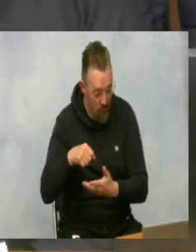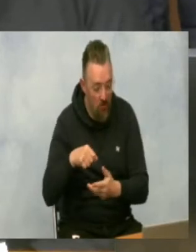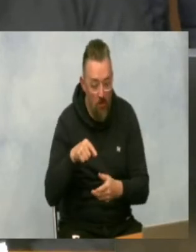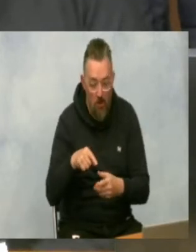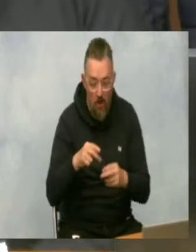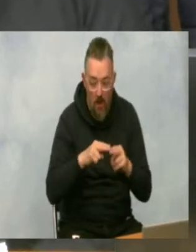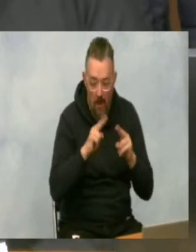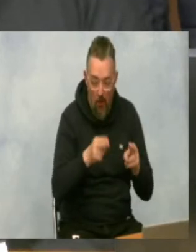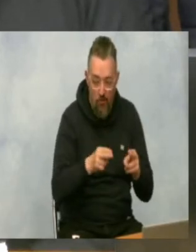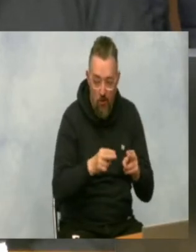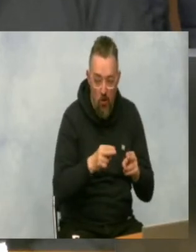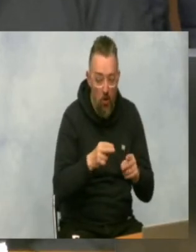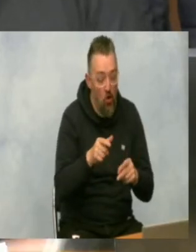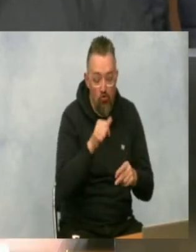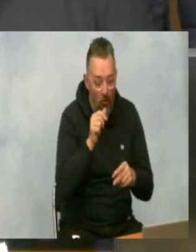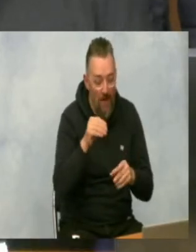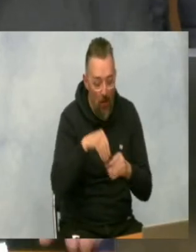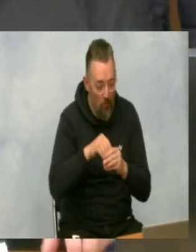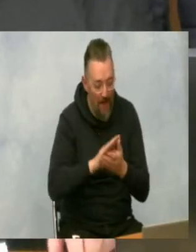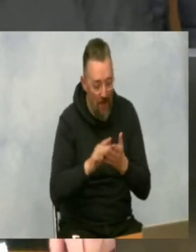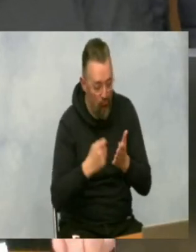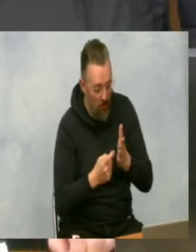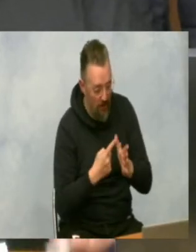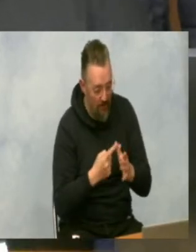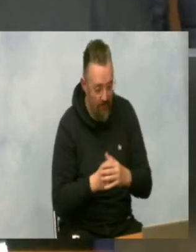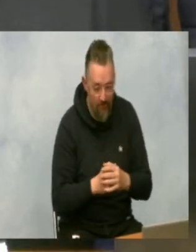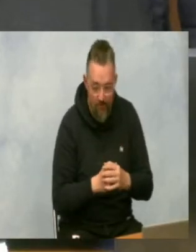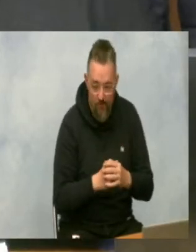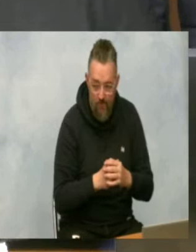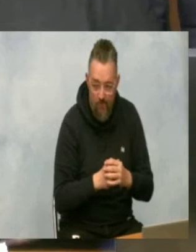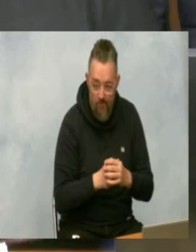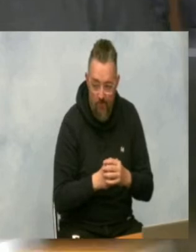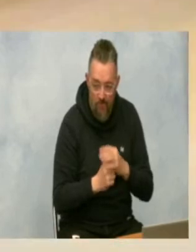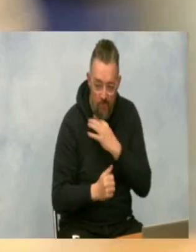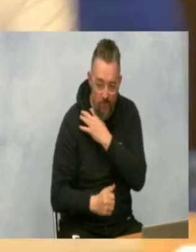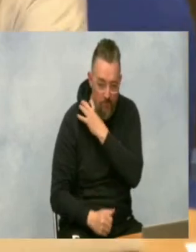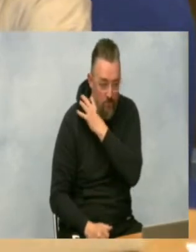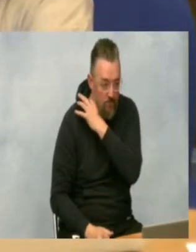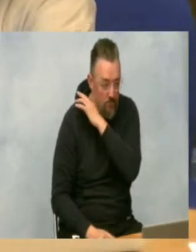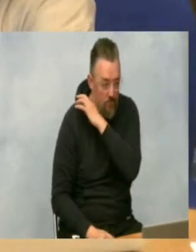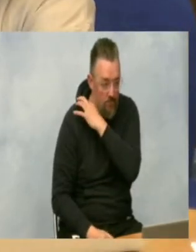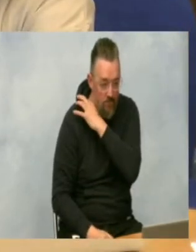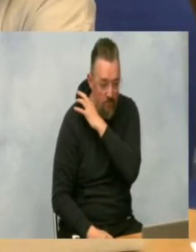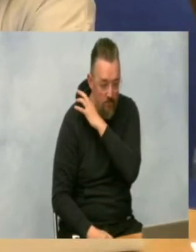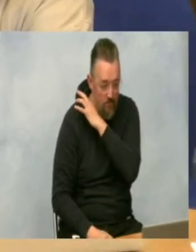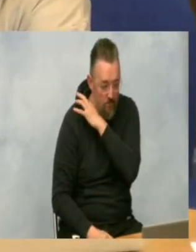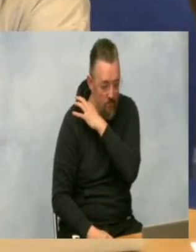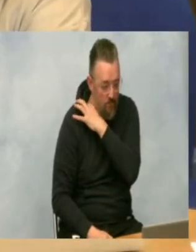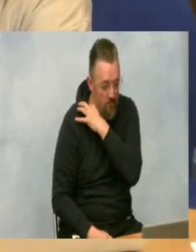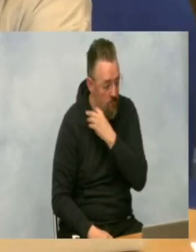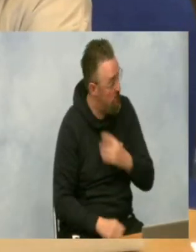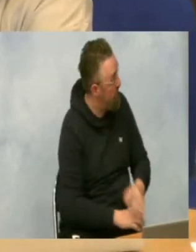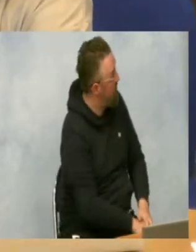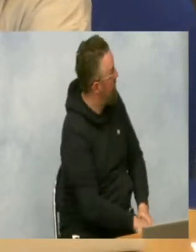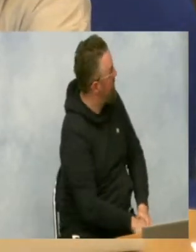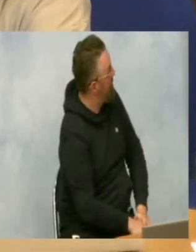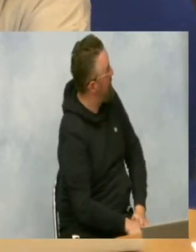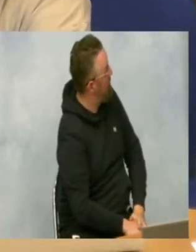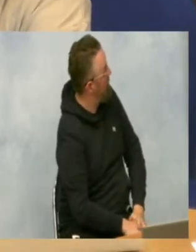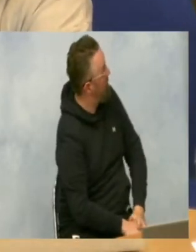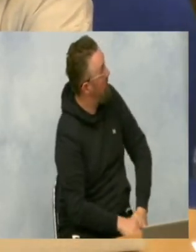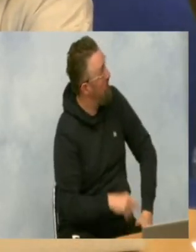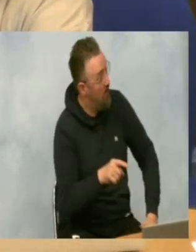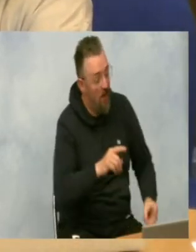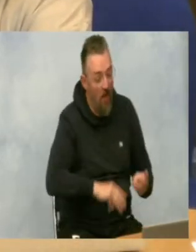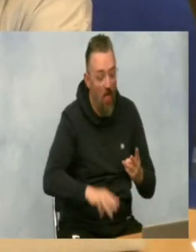housing and technical resources, excluding housing revenue account. Lorraine O'Hagan, please. Thanks, Chair. Good morning, Committee. This is the third Capital